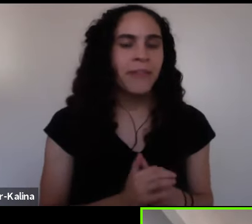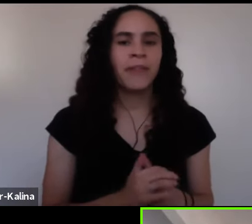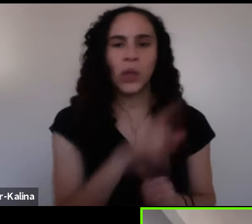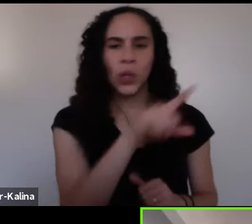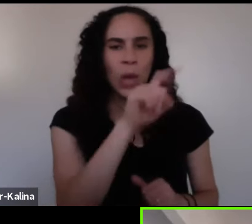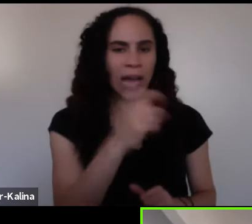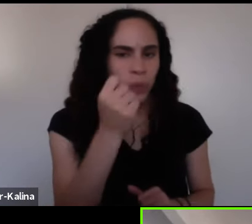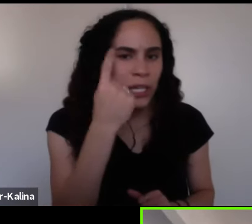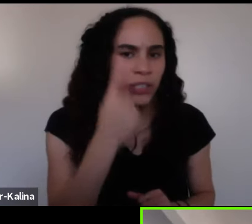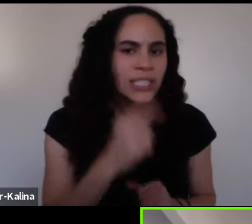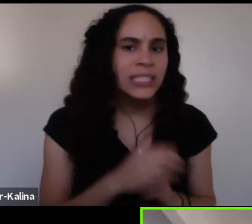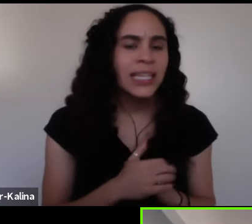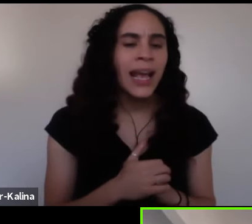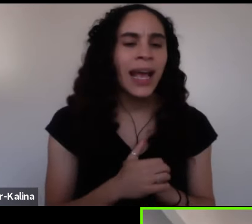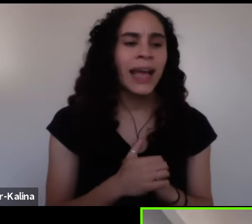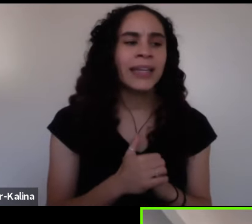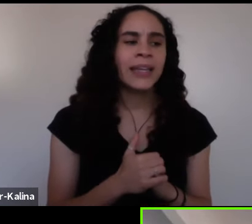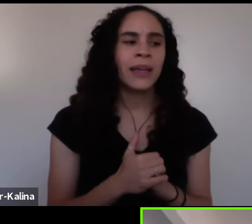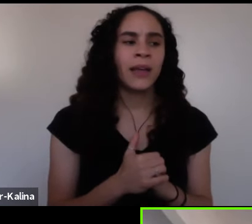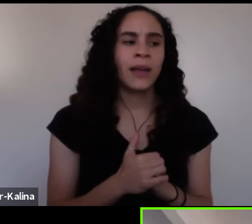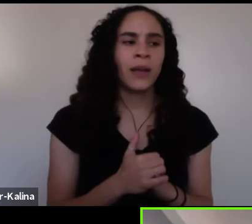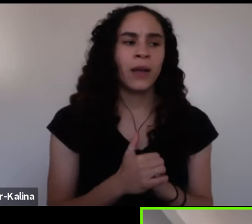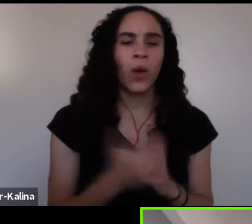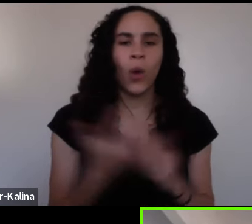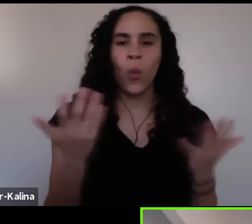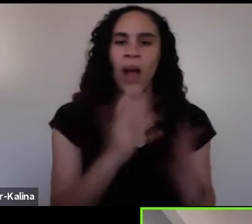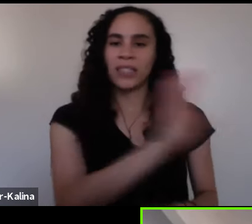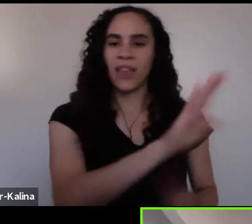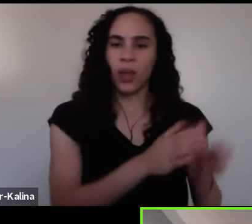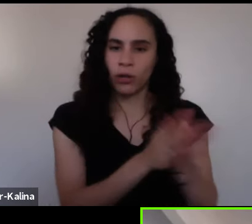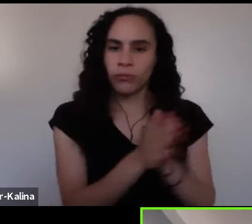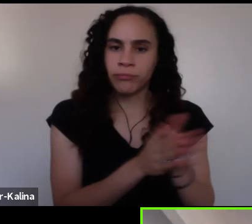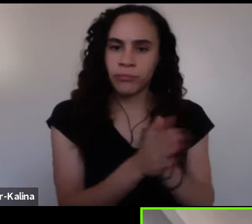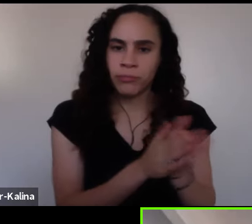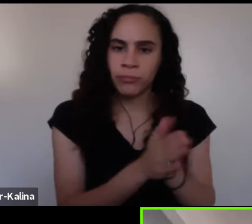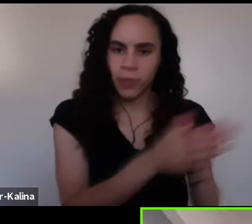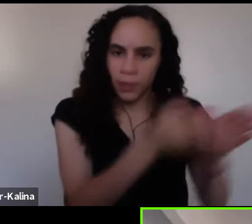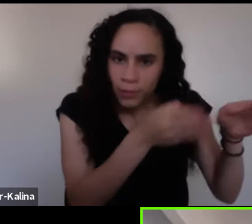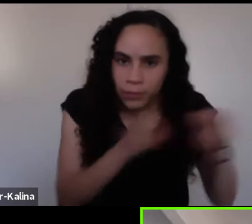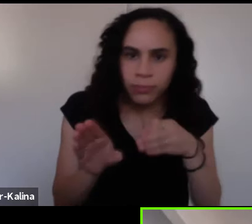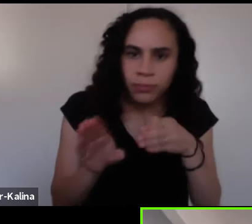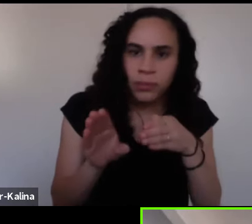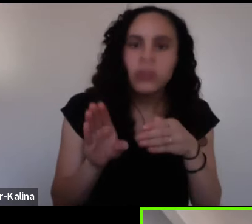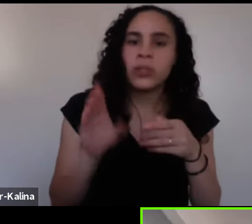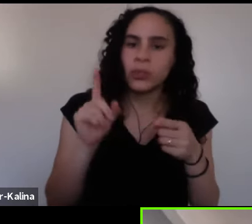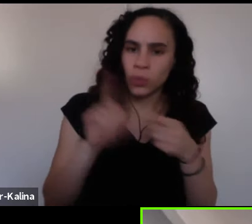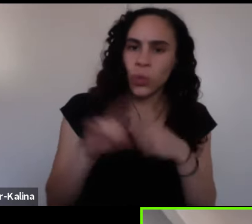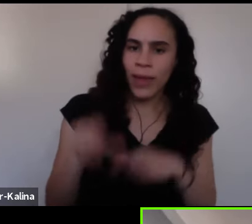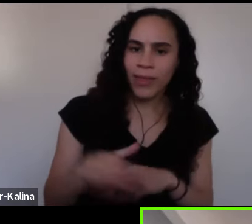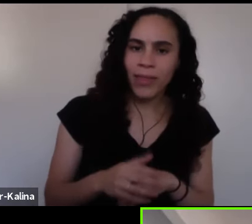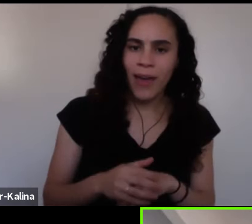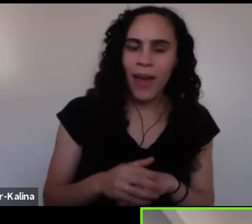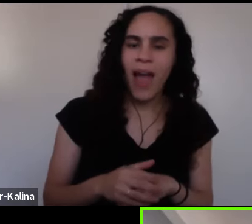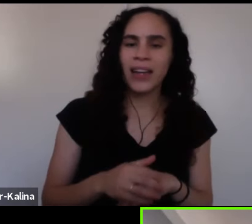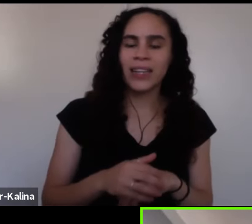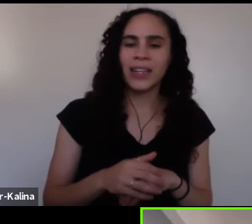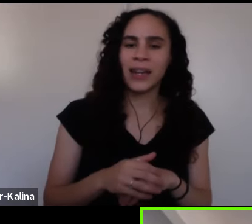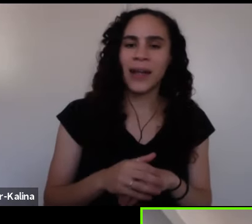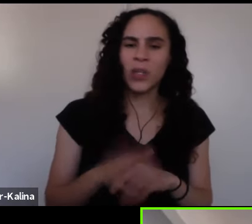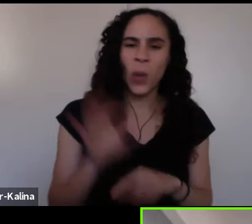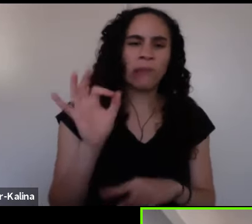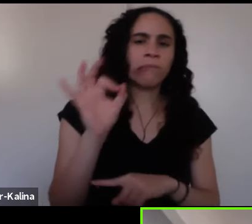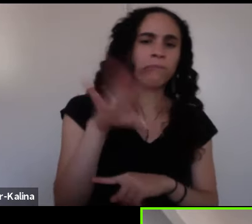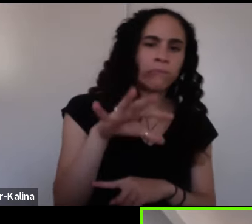you know, what is it that drives them, you know, towards this. You know, really start to play into them. But also I would